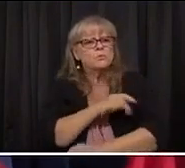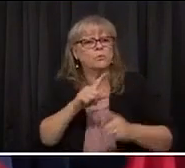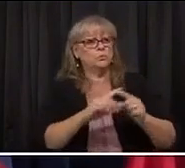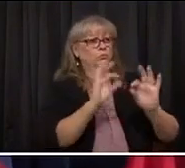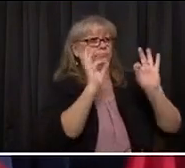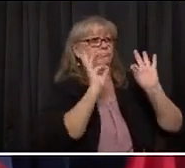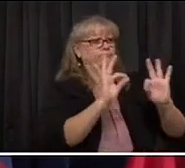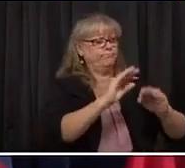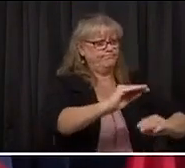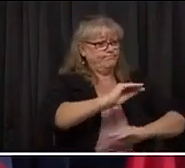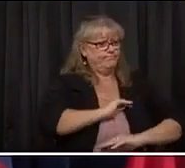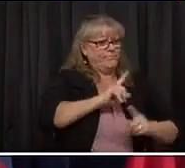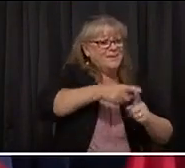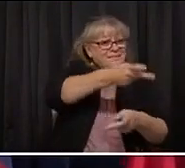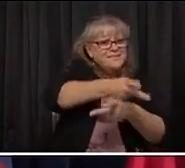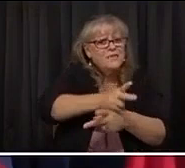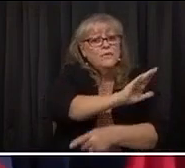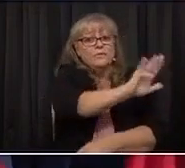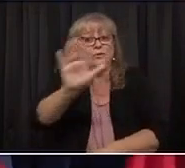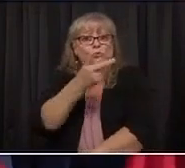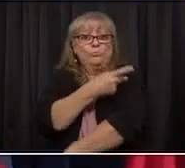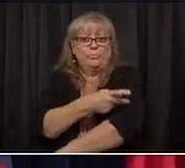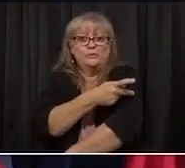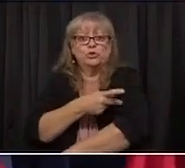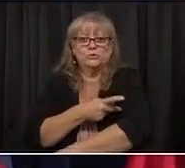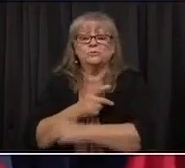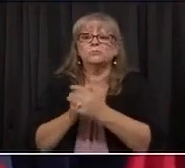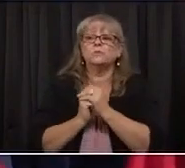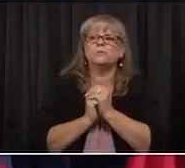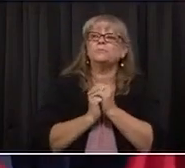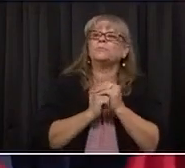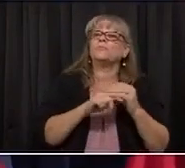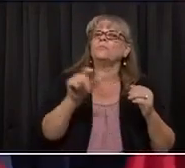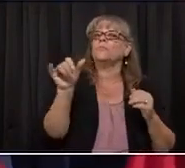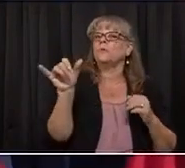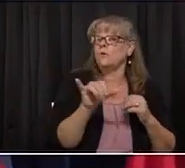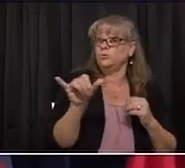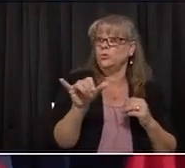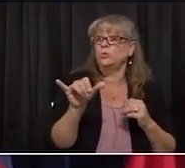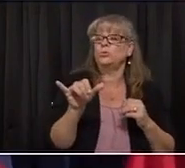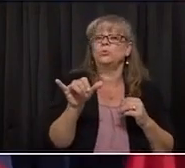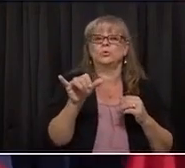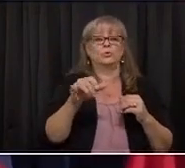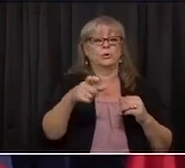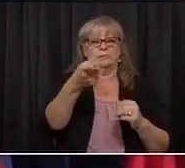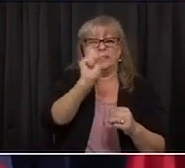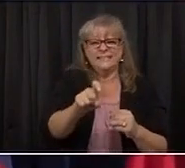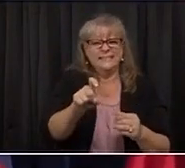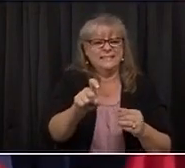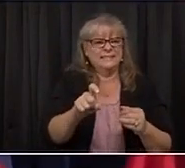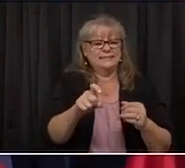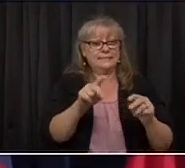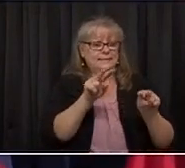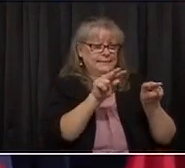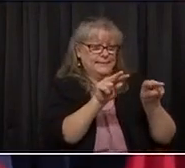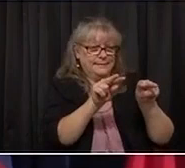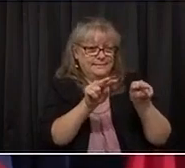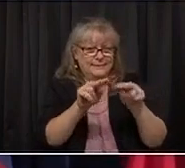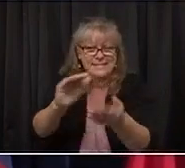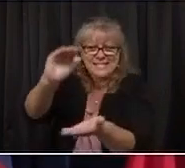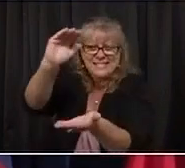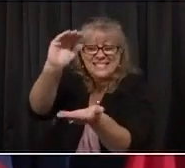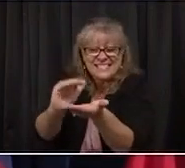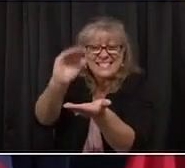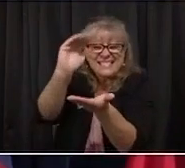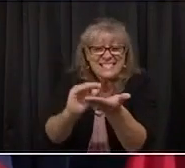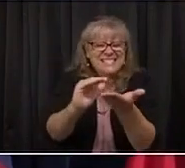and boldly to contain a site-based or community outbreak before it becomes a statewide outbreak and a statewide